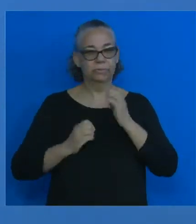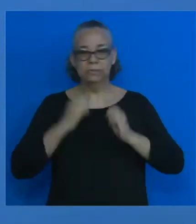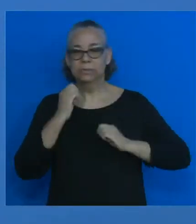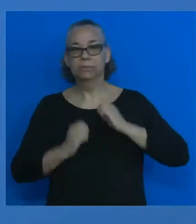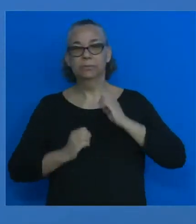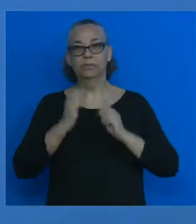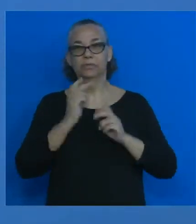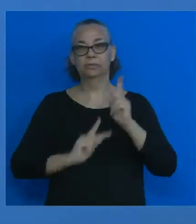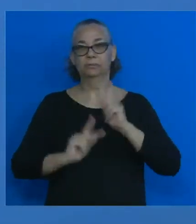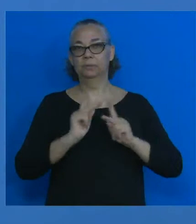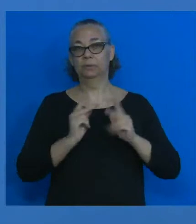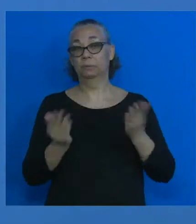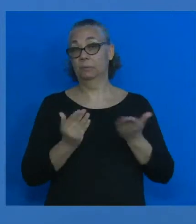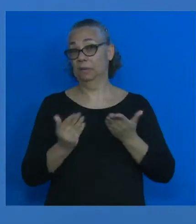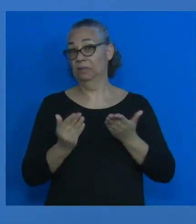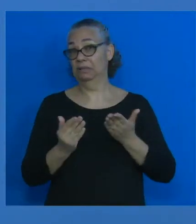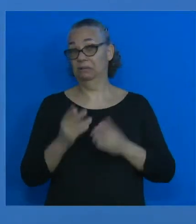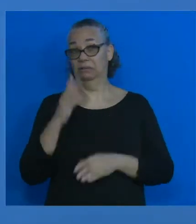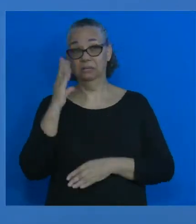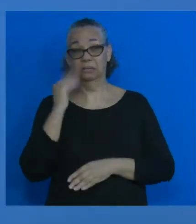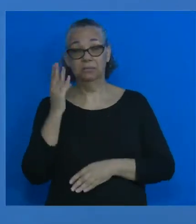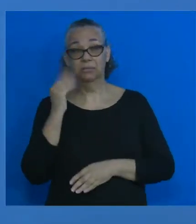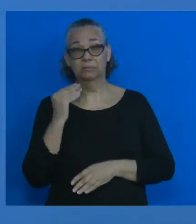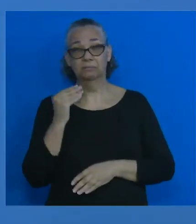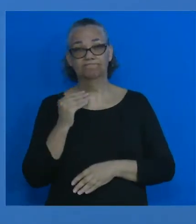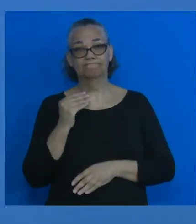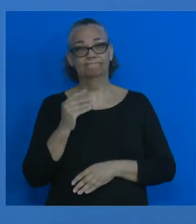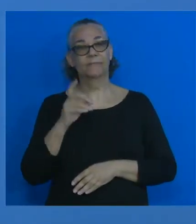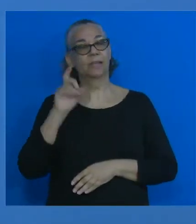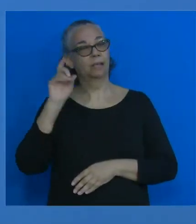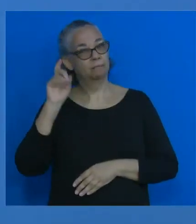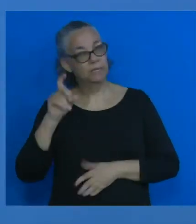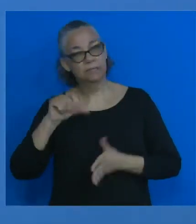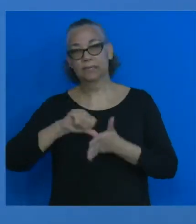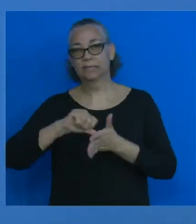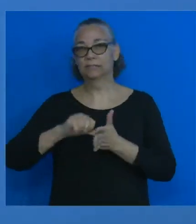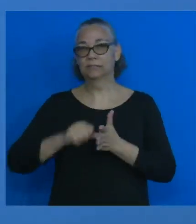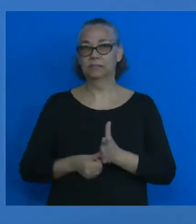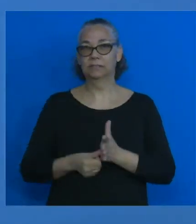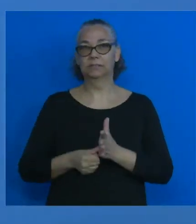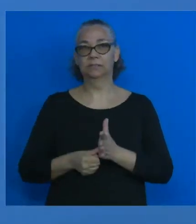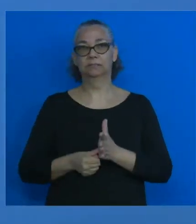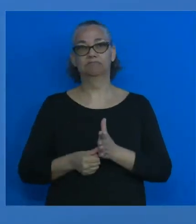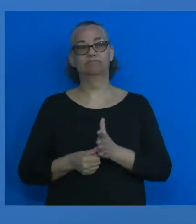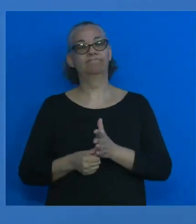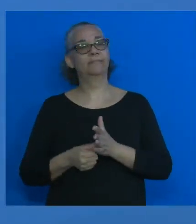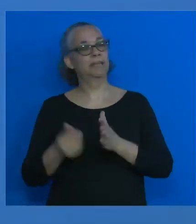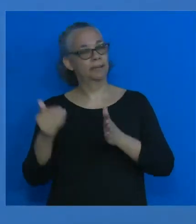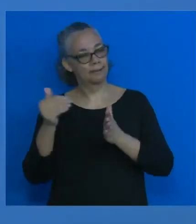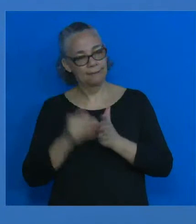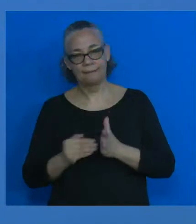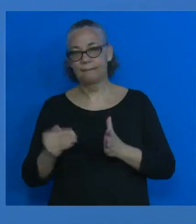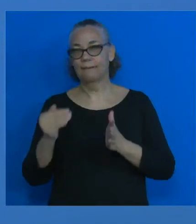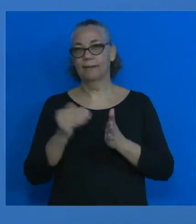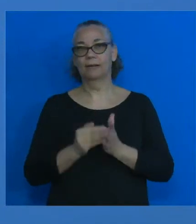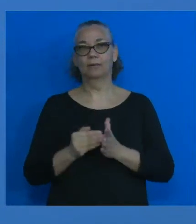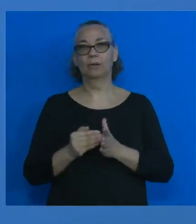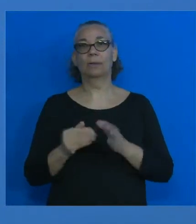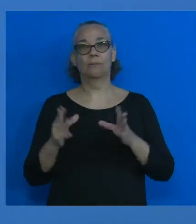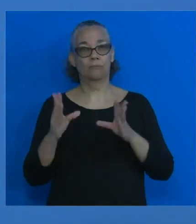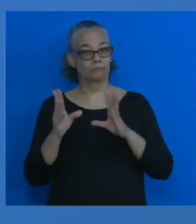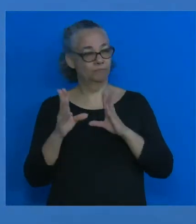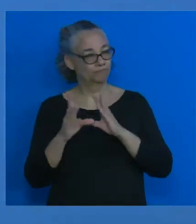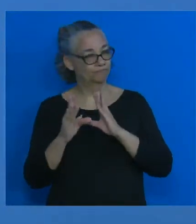people may be experiencing. I cannot stress it enough, and I will stress it every single time I do this press